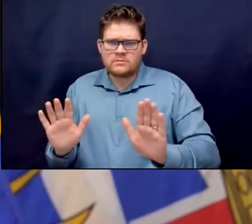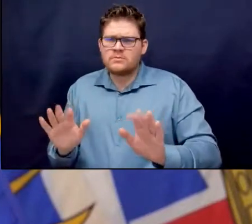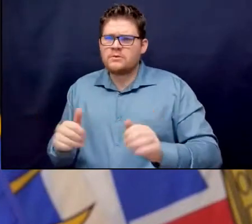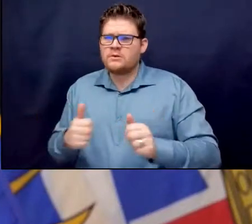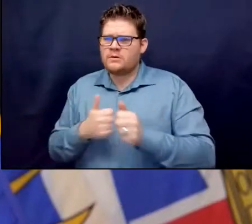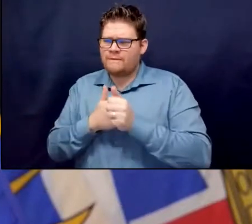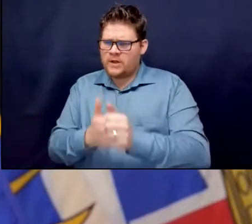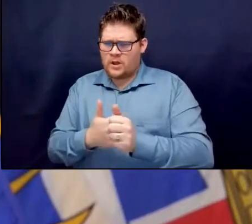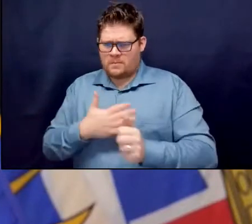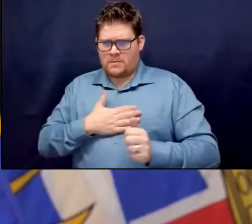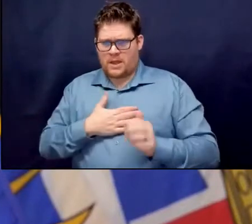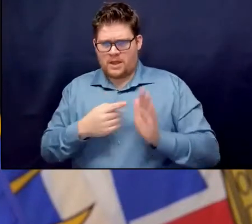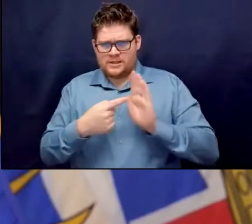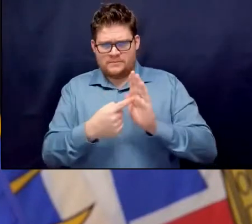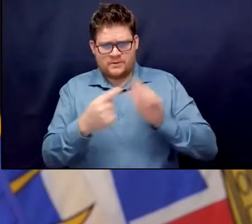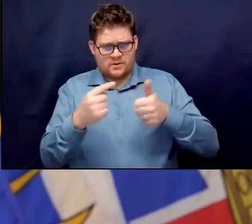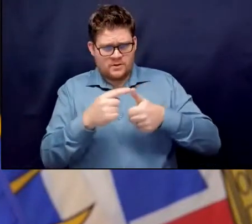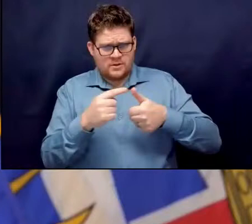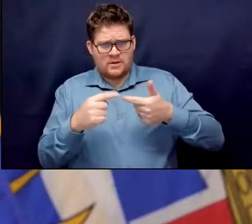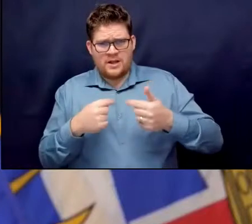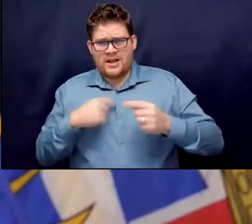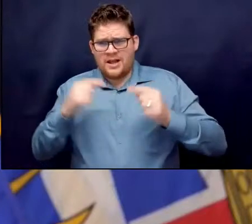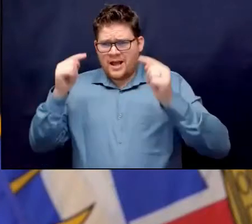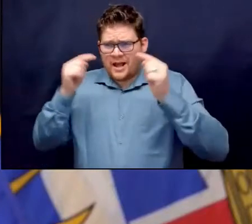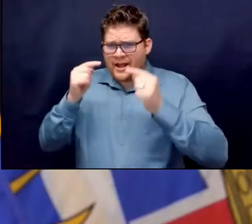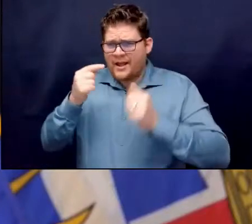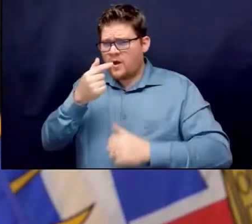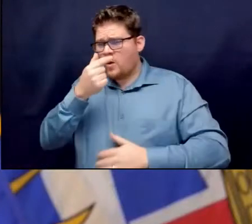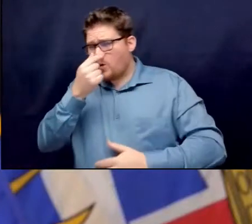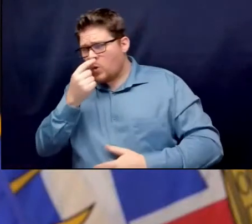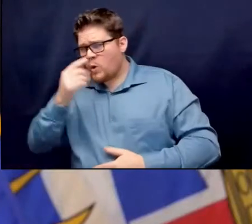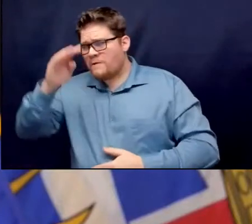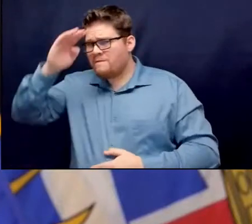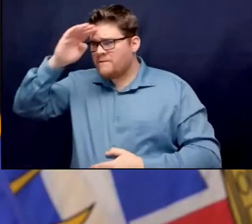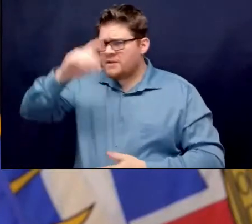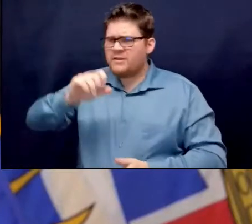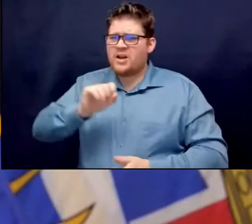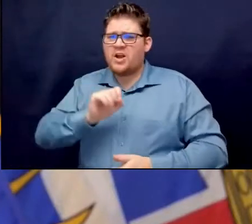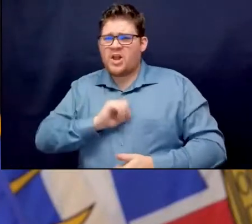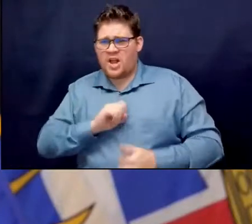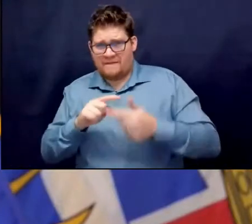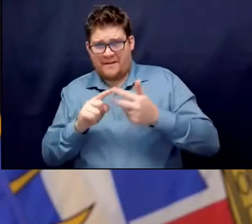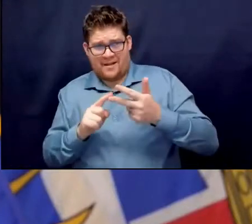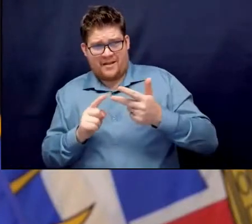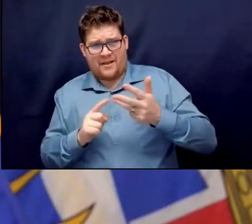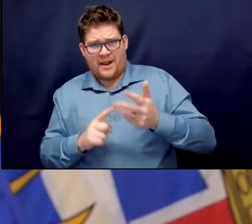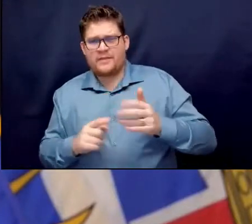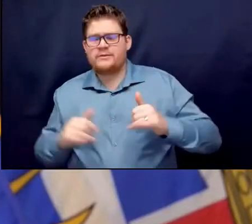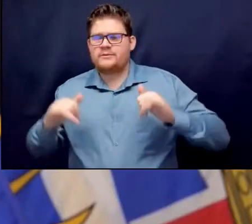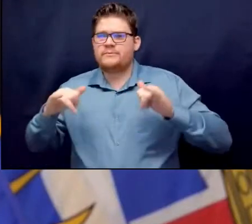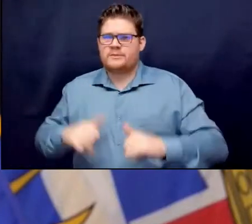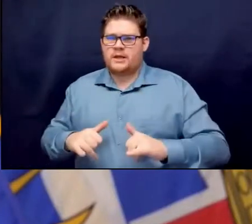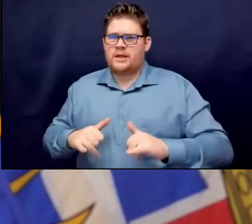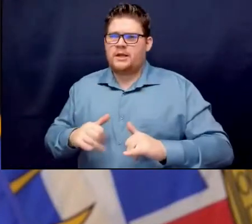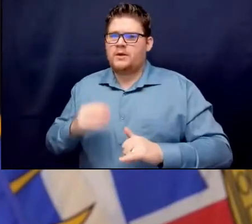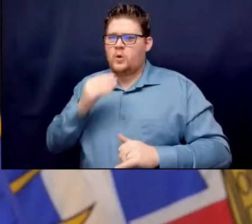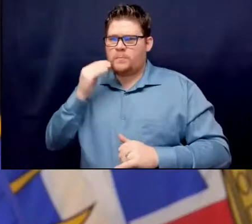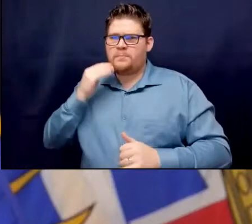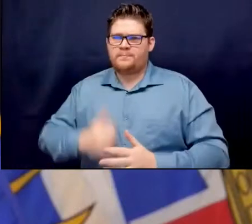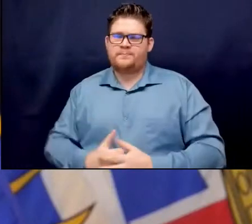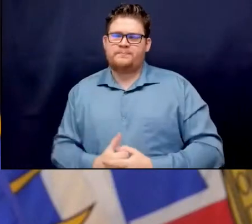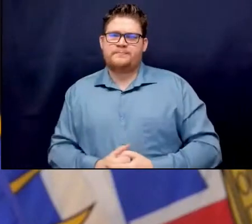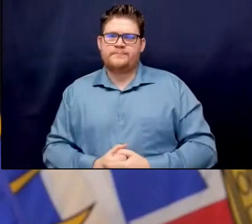you are older, if you are somebody who's going through cancer treatments, if you're on immune-suppressing drugs, you do need to take those